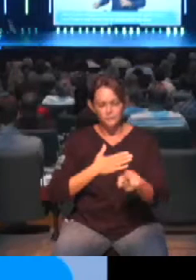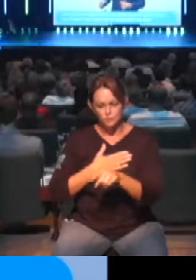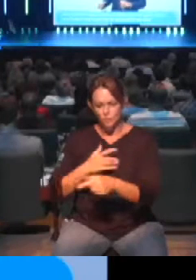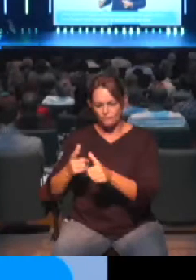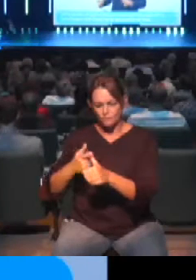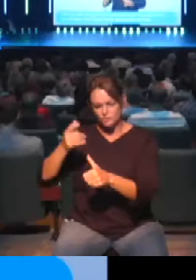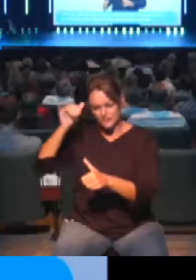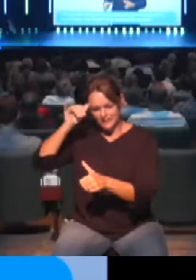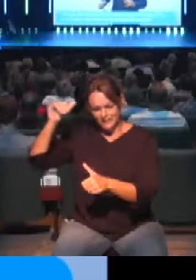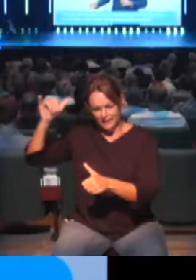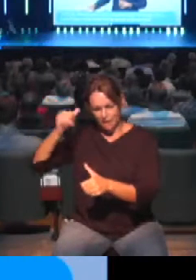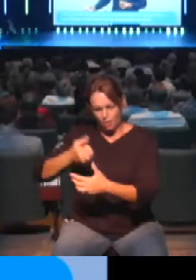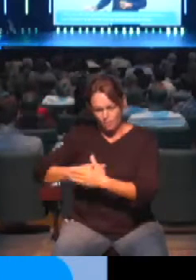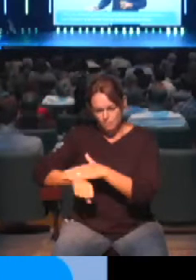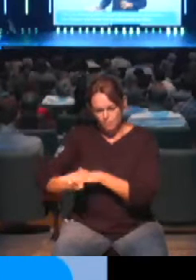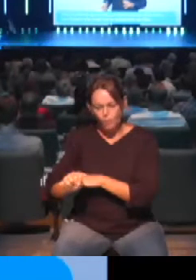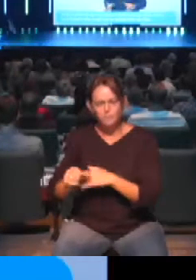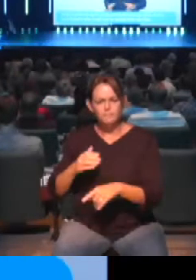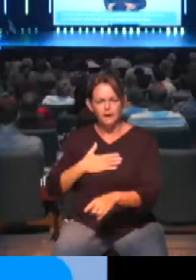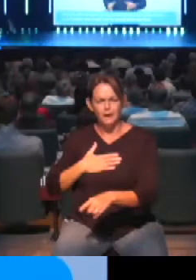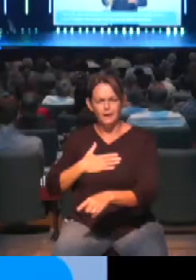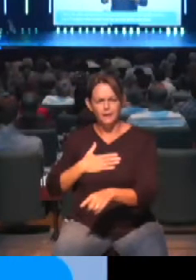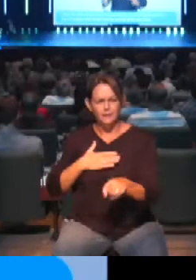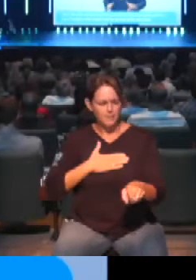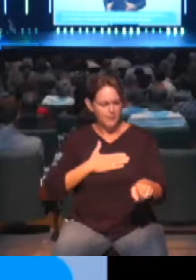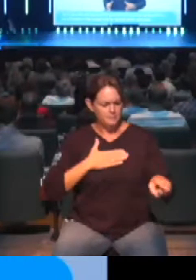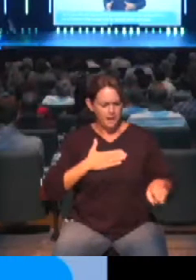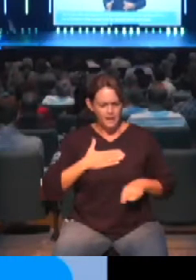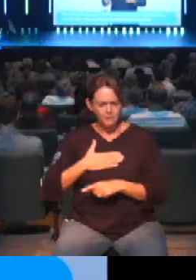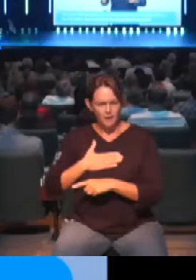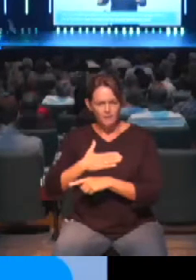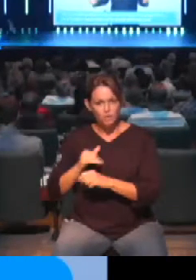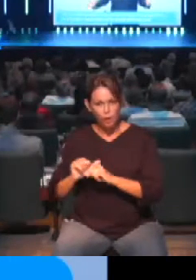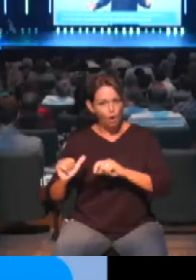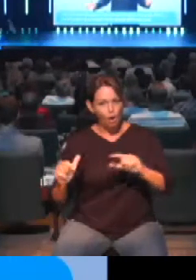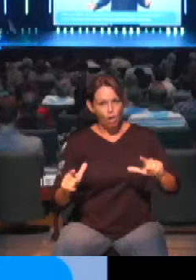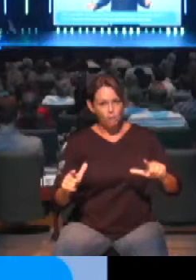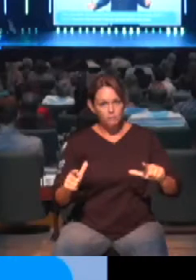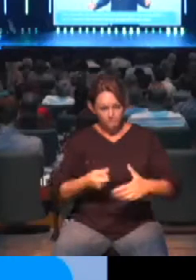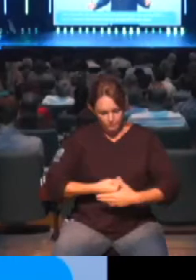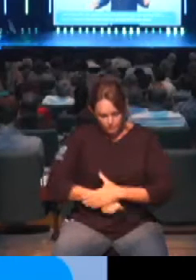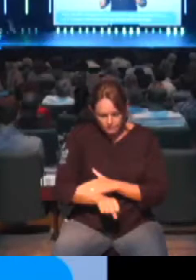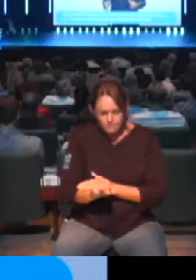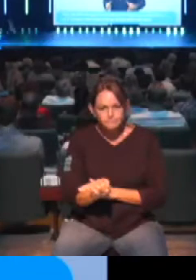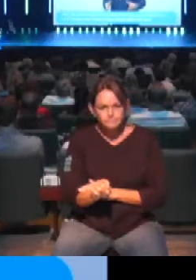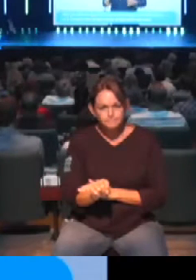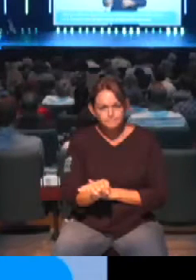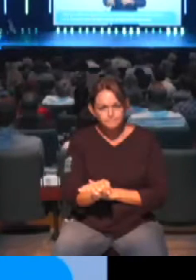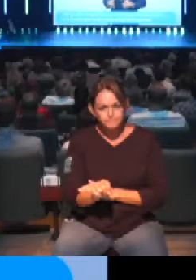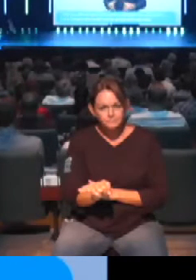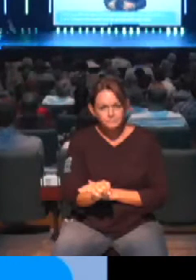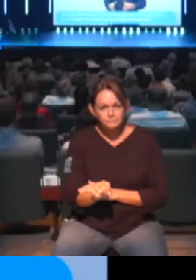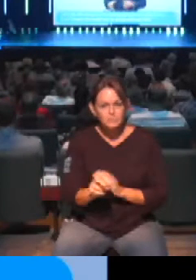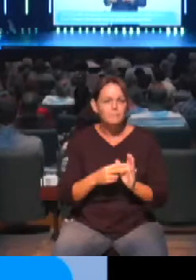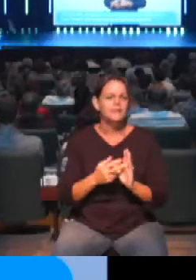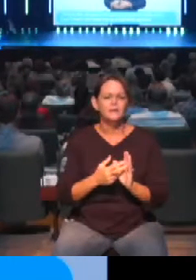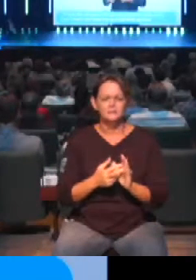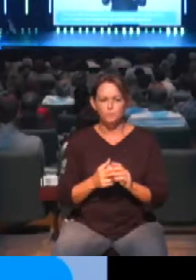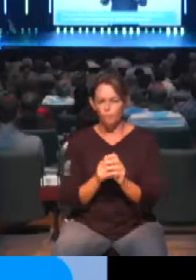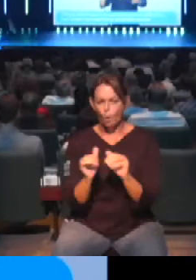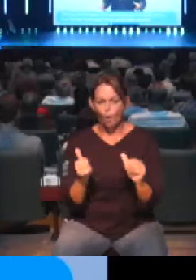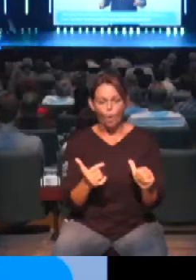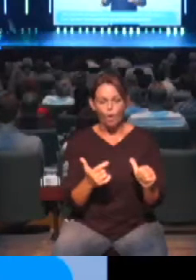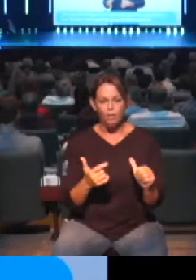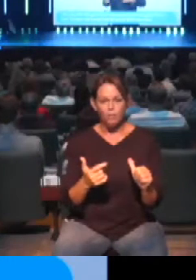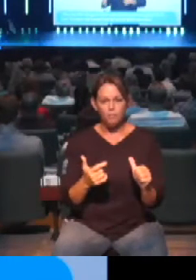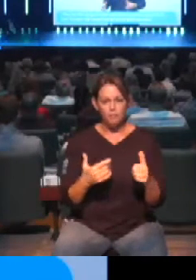there's the set apart, consecrate, set aside to the Lord, "all that open the womb. That is, every firstborn that comes